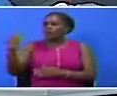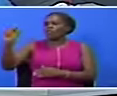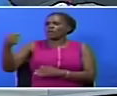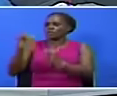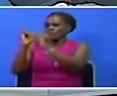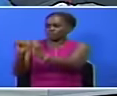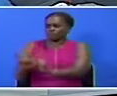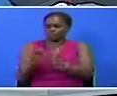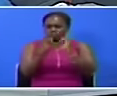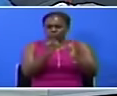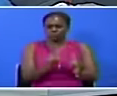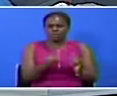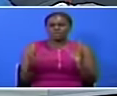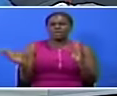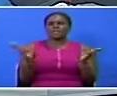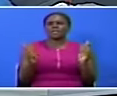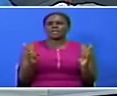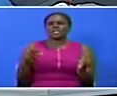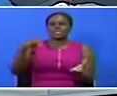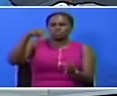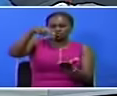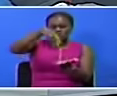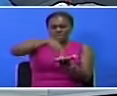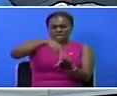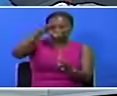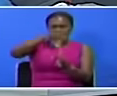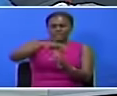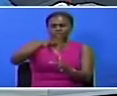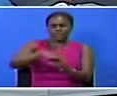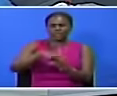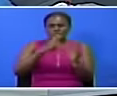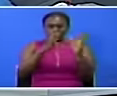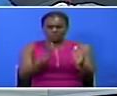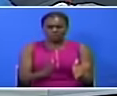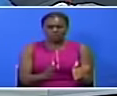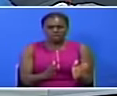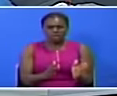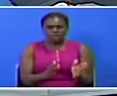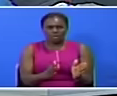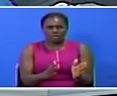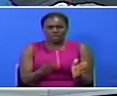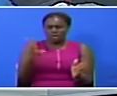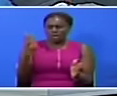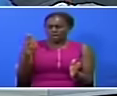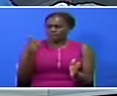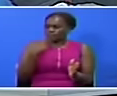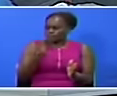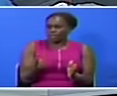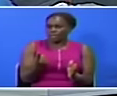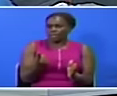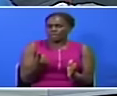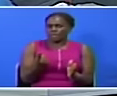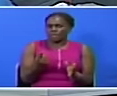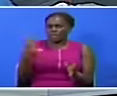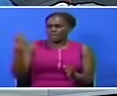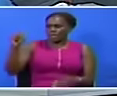independent candidates prepare to contest in the August 8th polls. And as our political affairs reporter Muremi Mwangi now tells us, a sitting